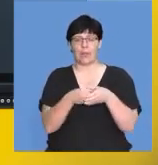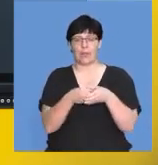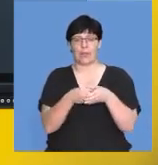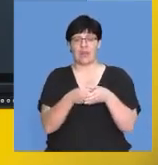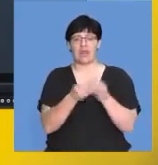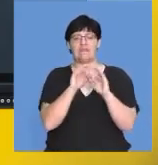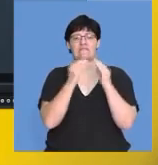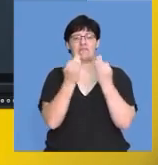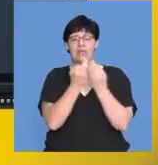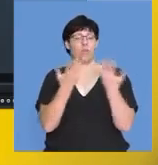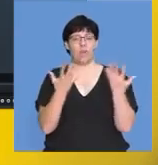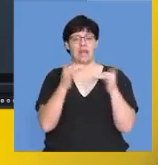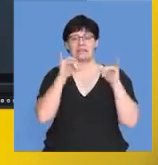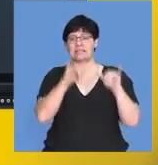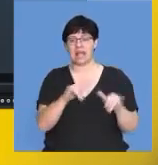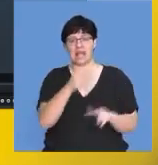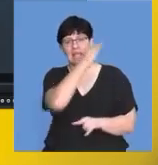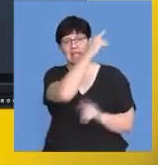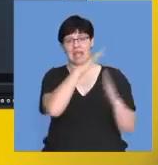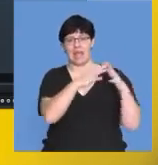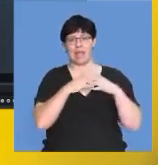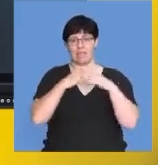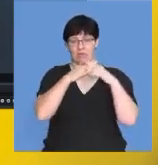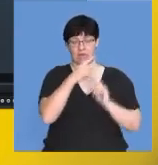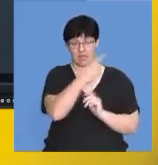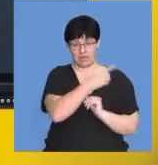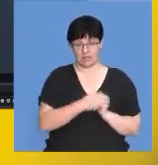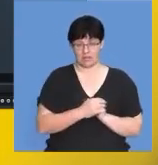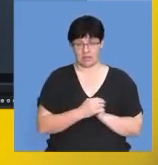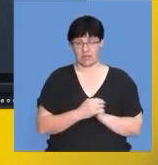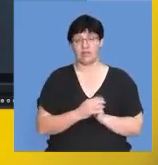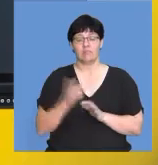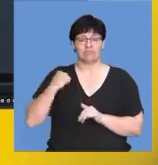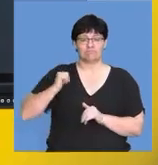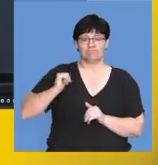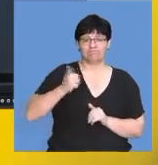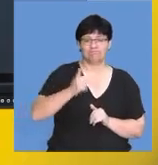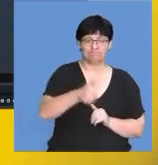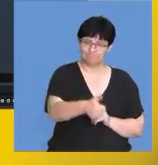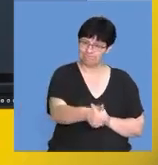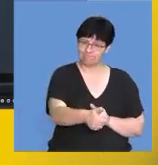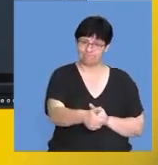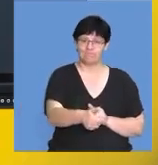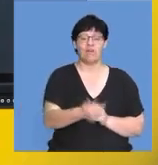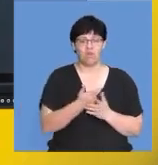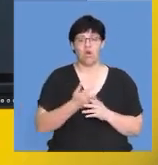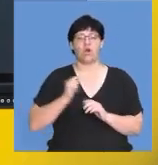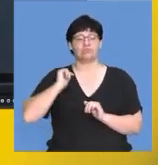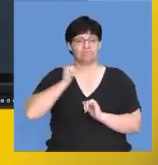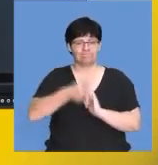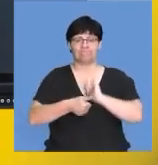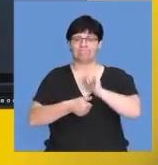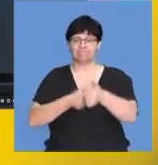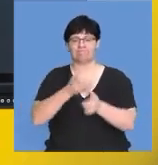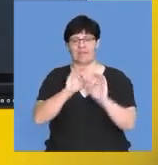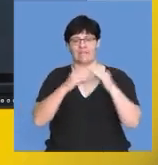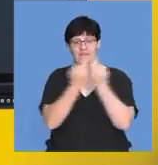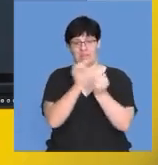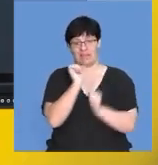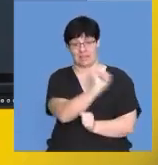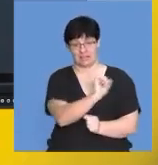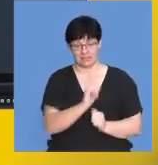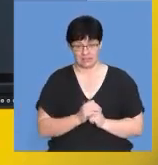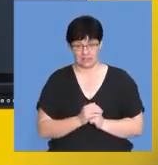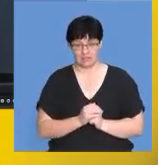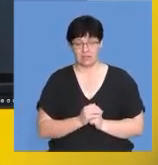isolated family that lives out in America, and this has been inherited over a few generations in that family.